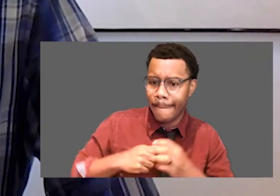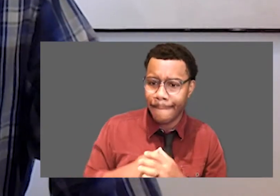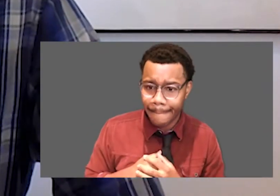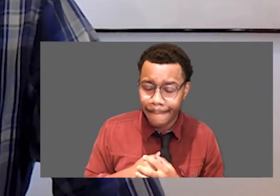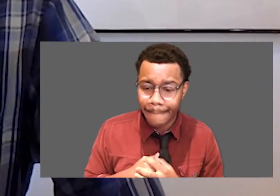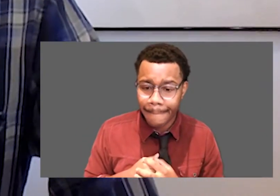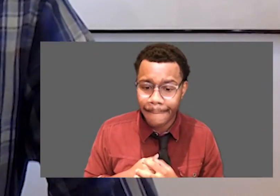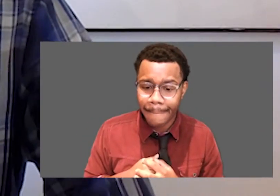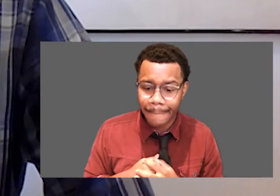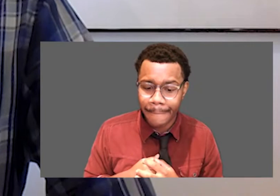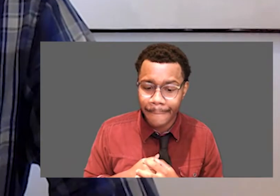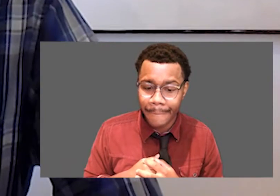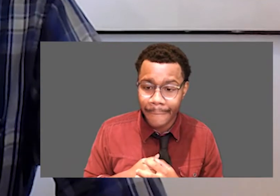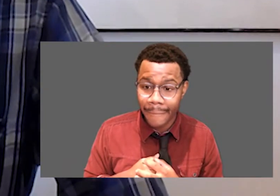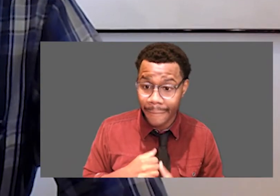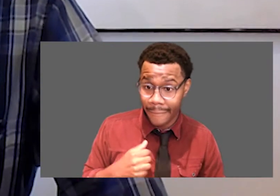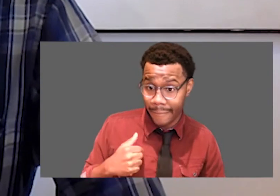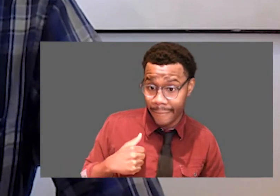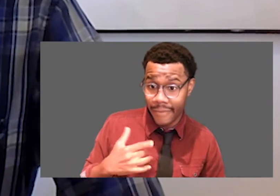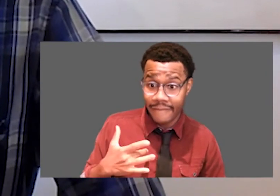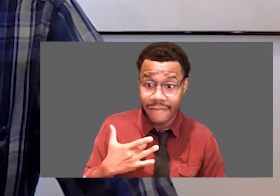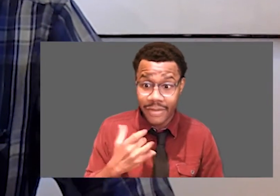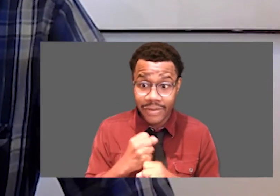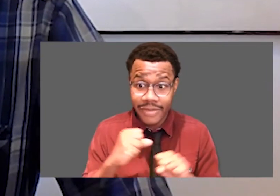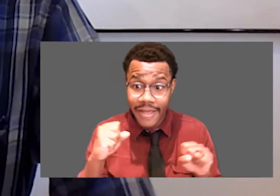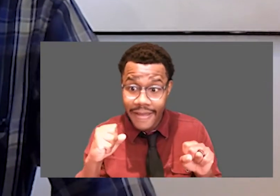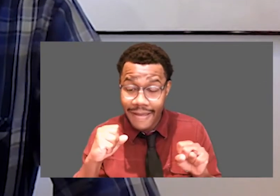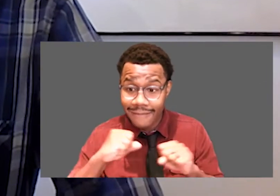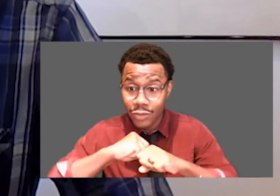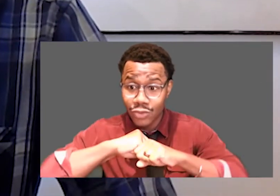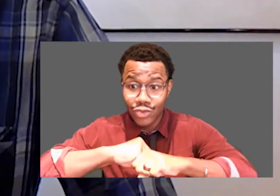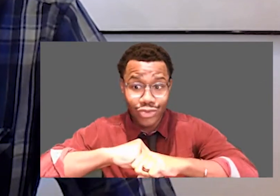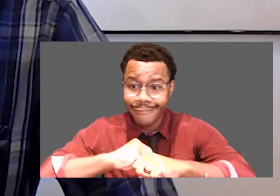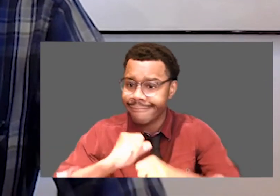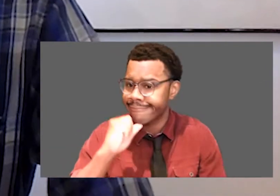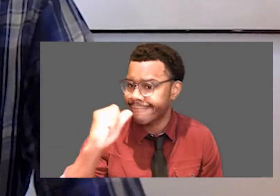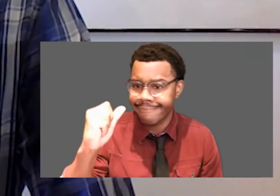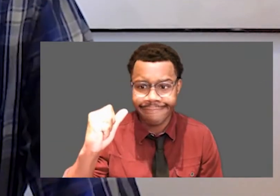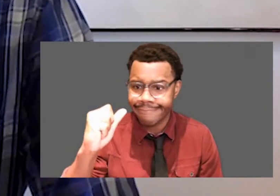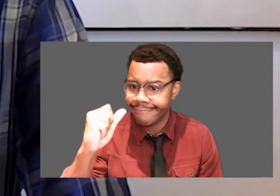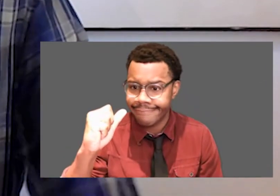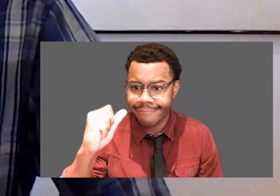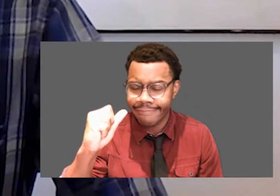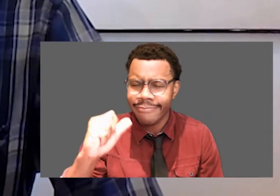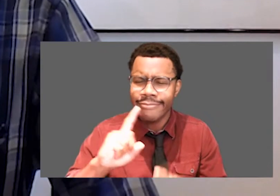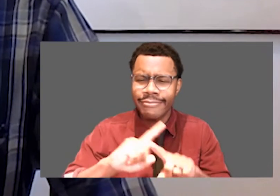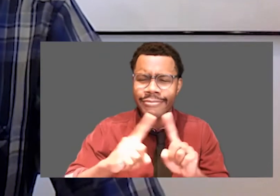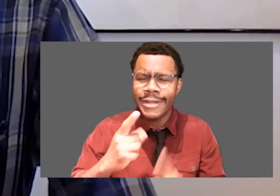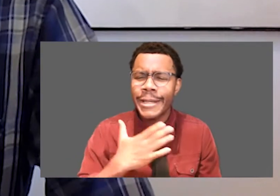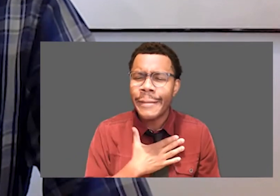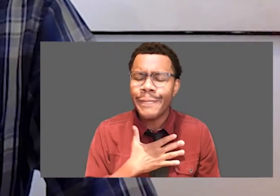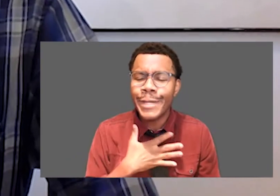Growing up, I never felt safe or secure. However, by nature, I was always a very curious